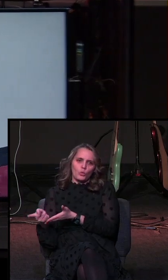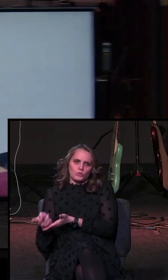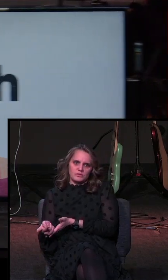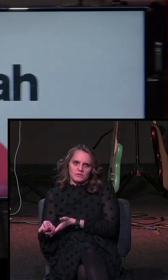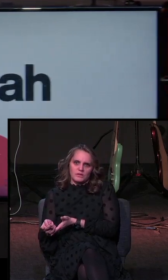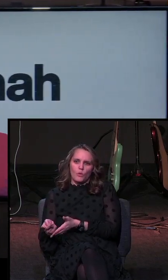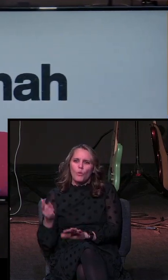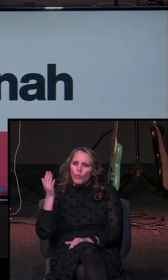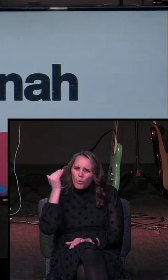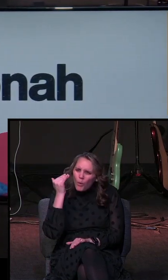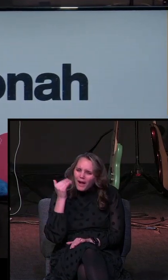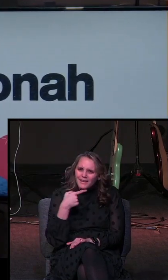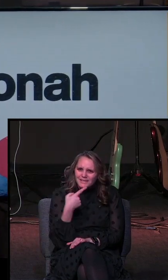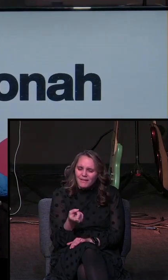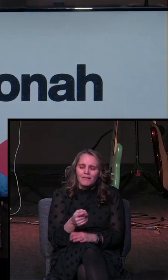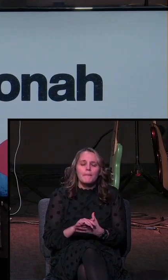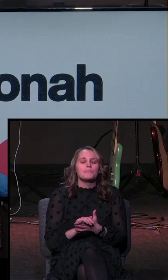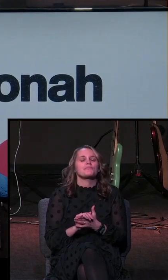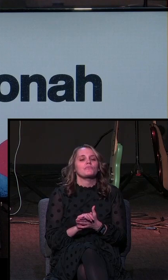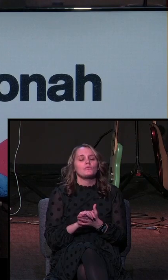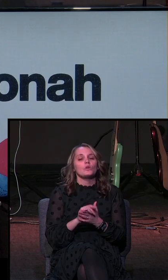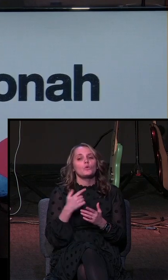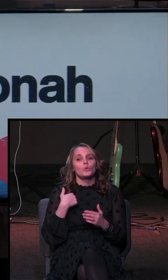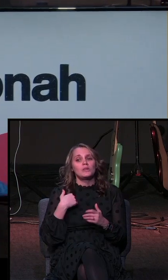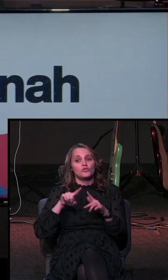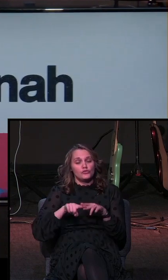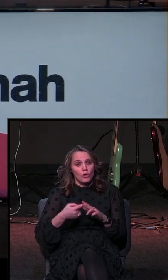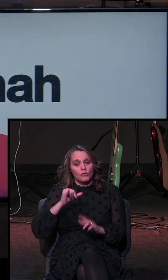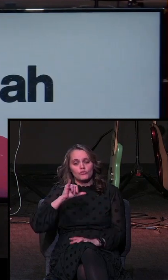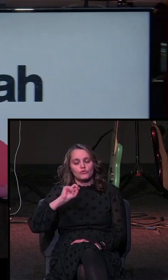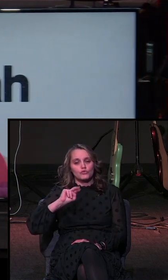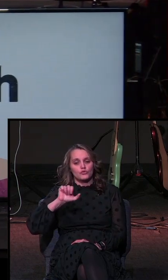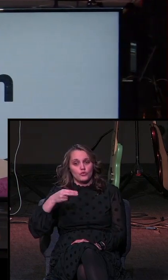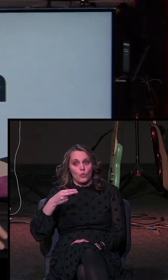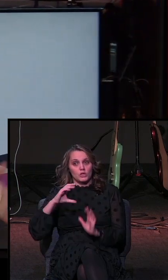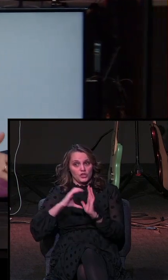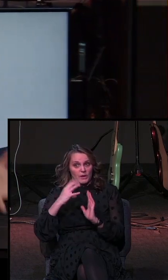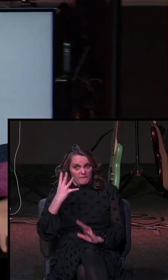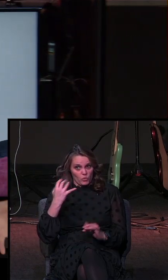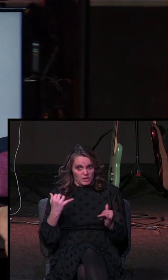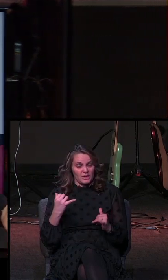you all this is because as we go into Jonah chapter 4 today, Jonah